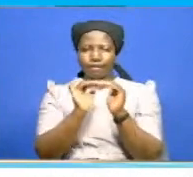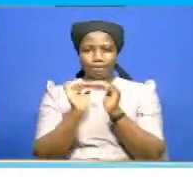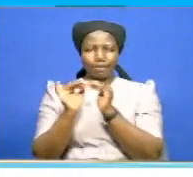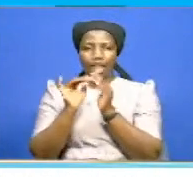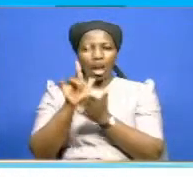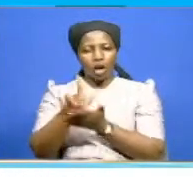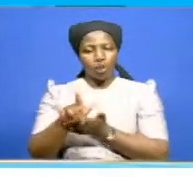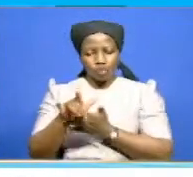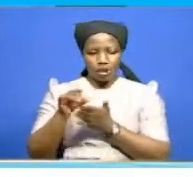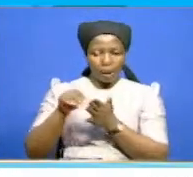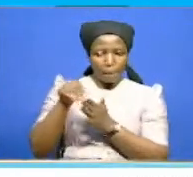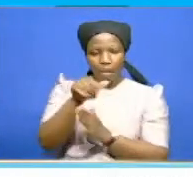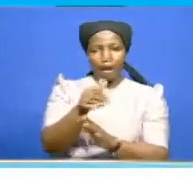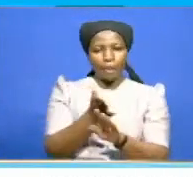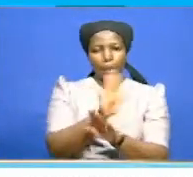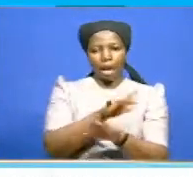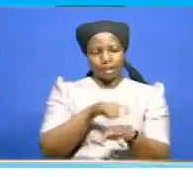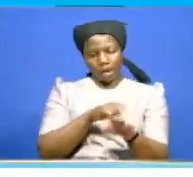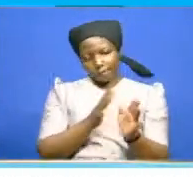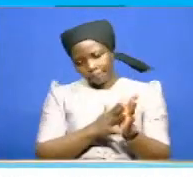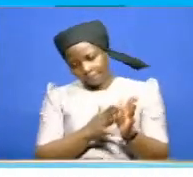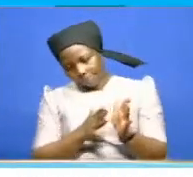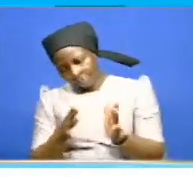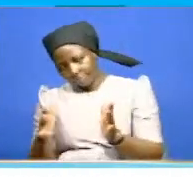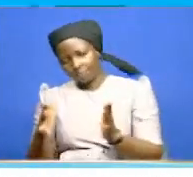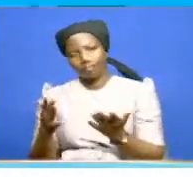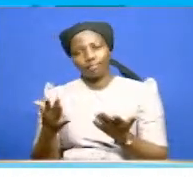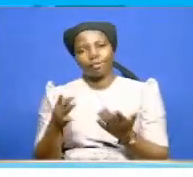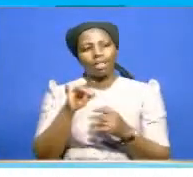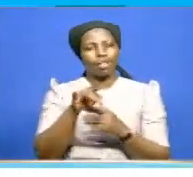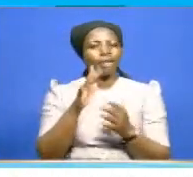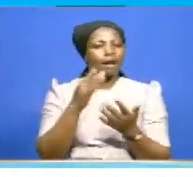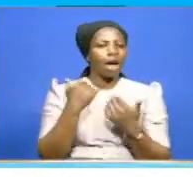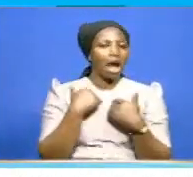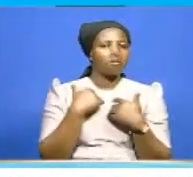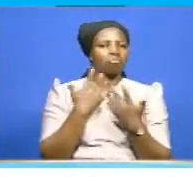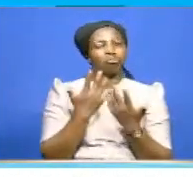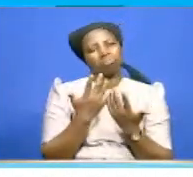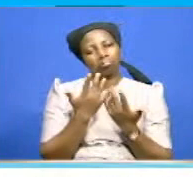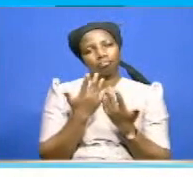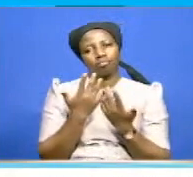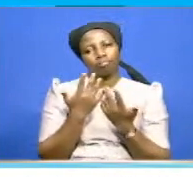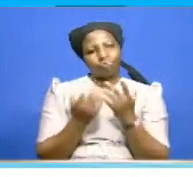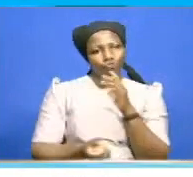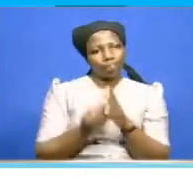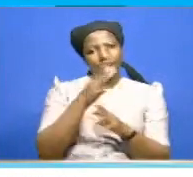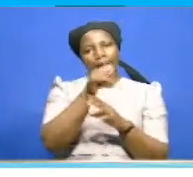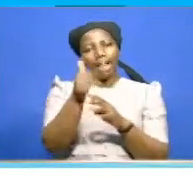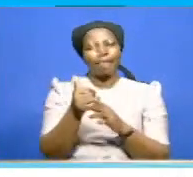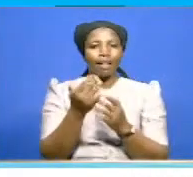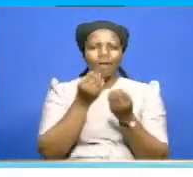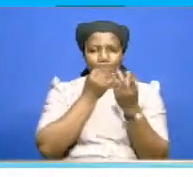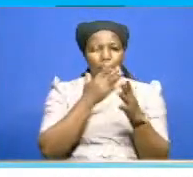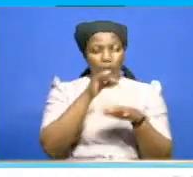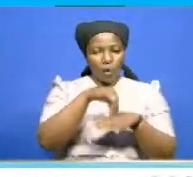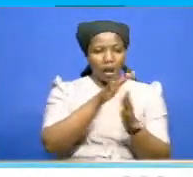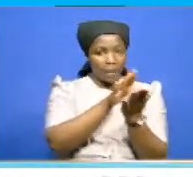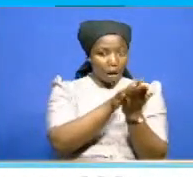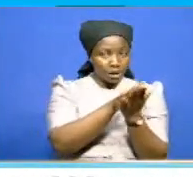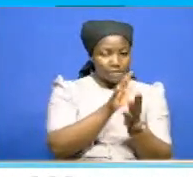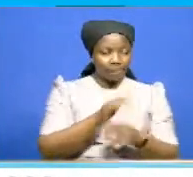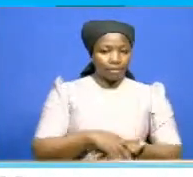repayment period. This has somehow, of course, has triggered another impact on banks when you look at their